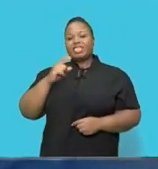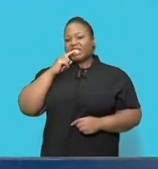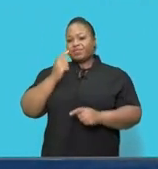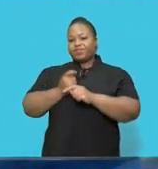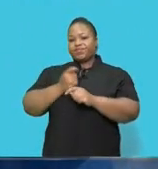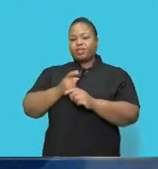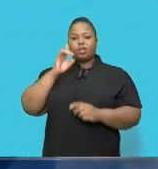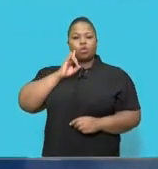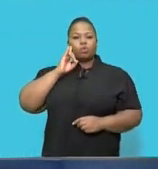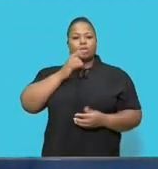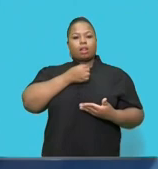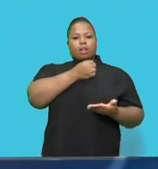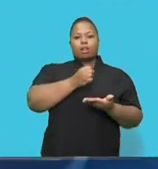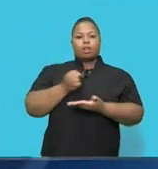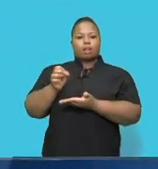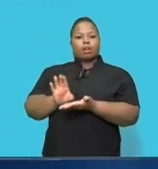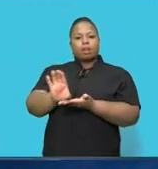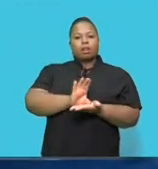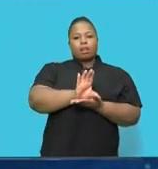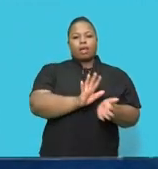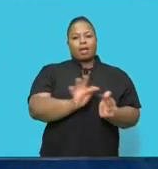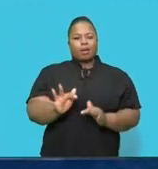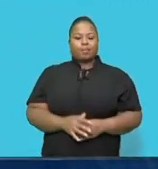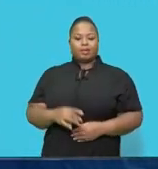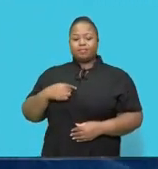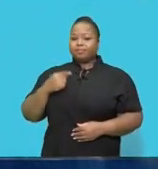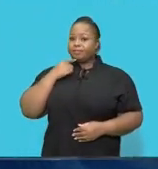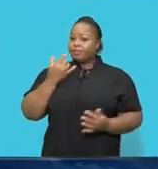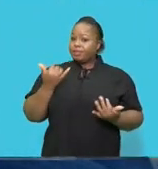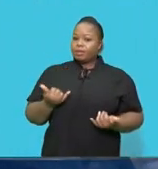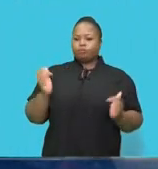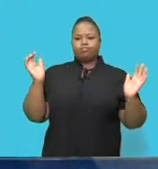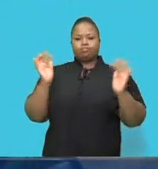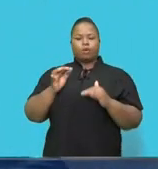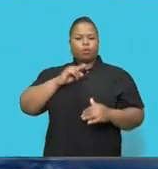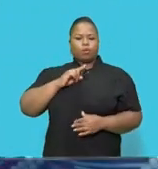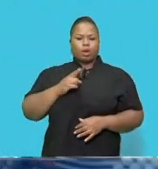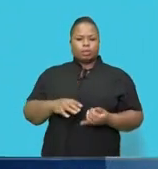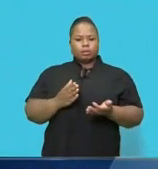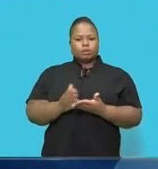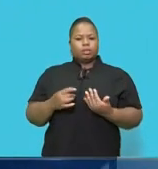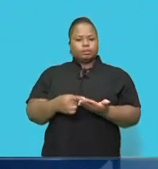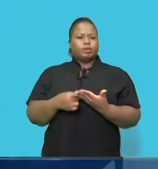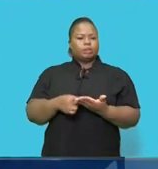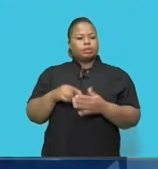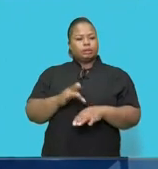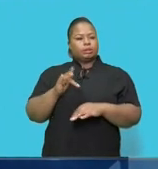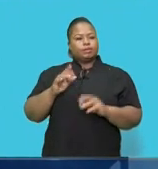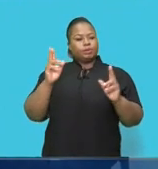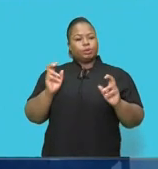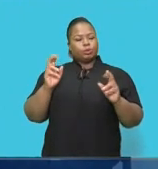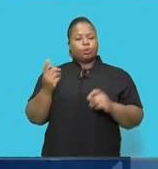neehostele. Umamabolo uthe injongo yale ndibano kukushukuxa imiba etshisa ibunzi kunye